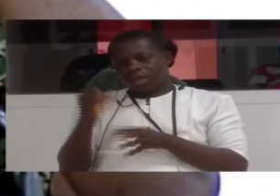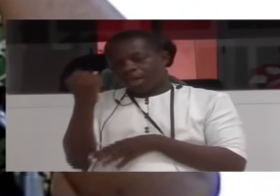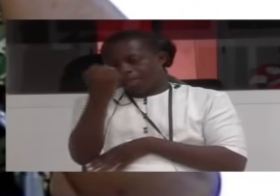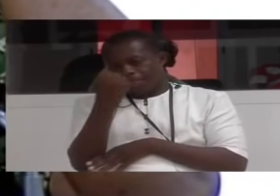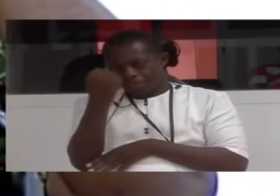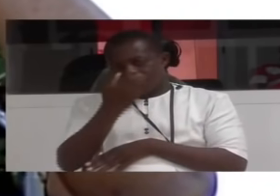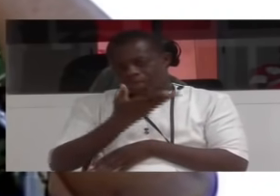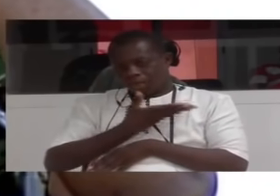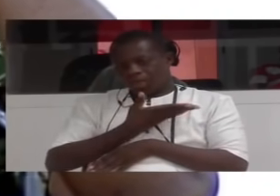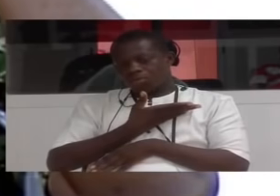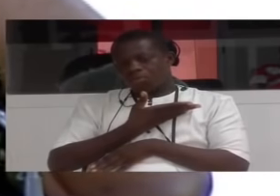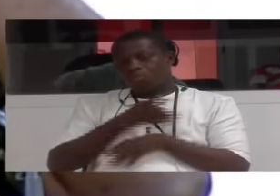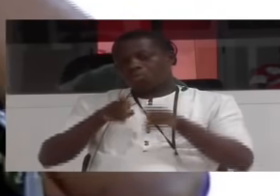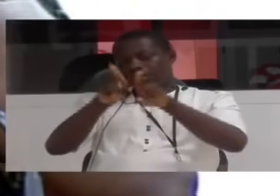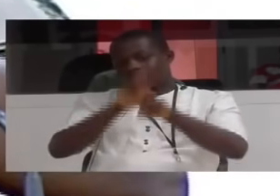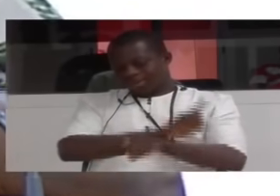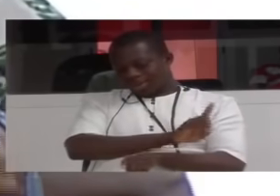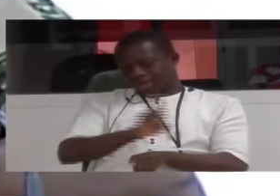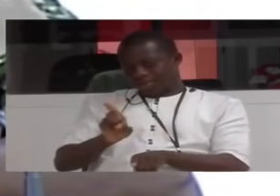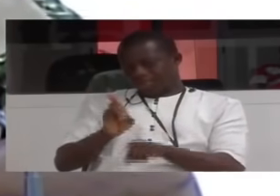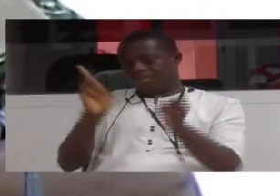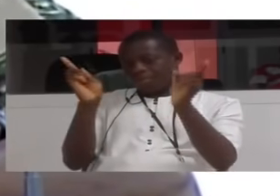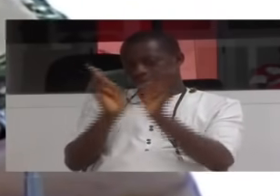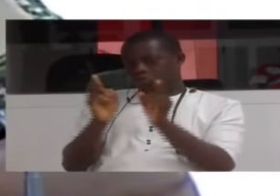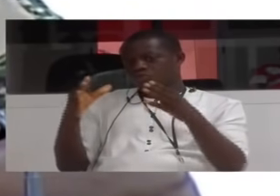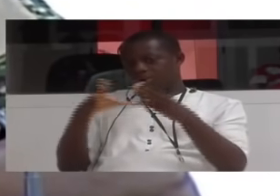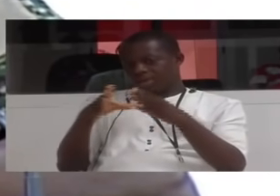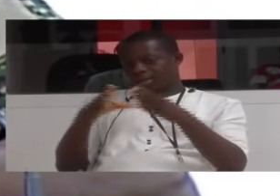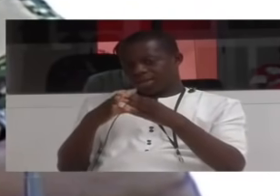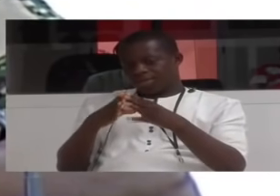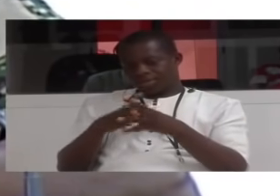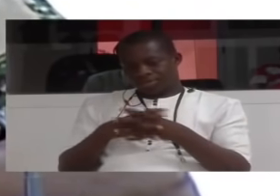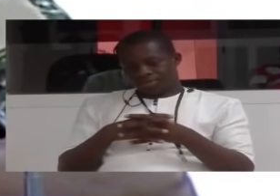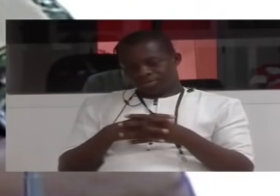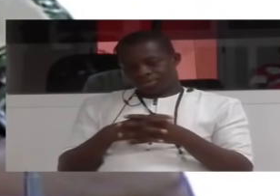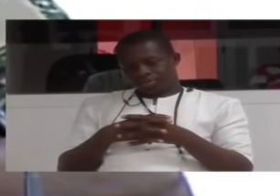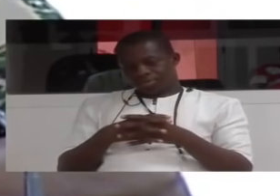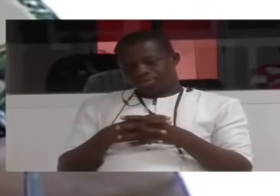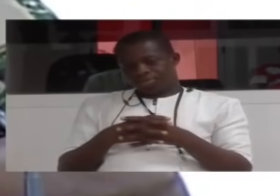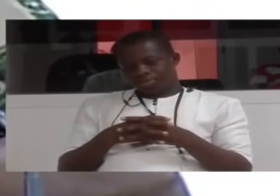nañu am ak ñom ben dajé. Because we once had a meeting with them.